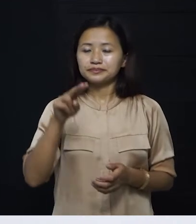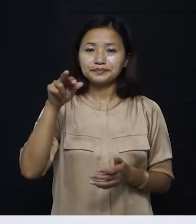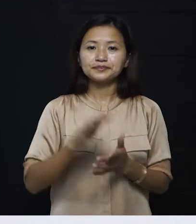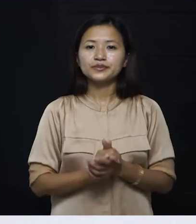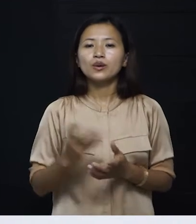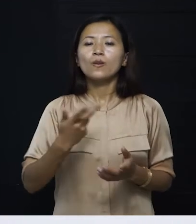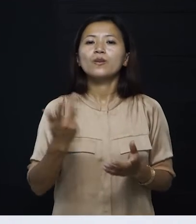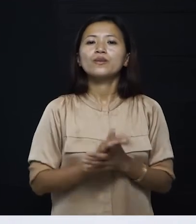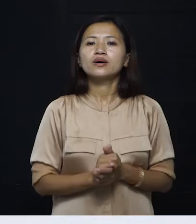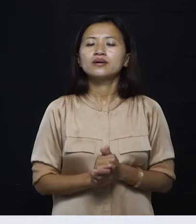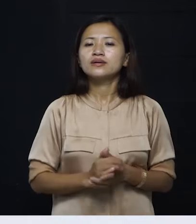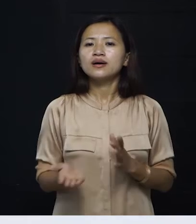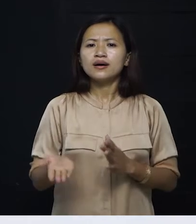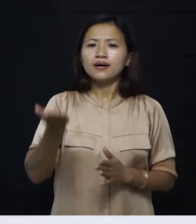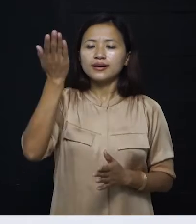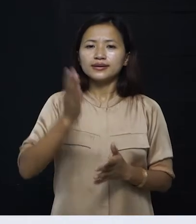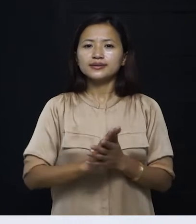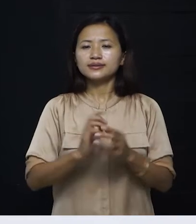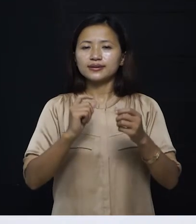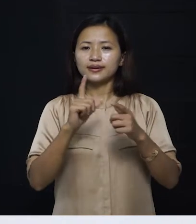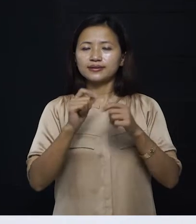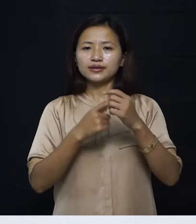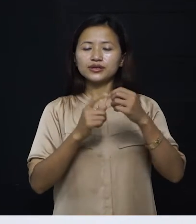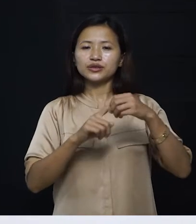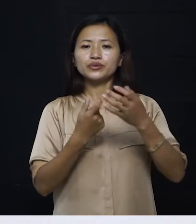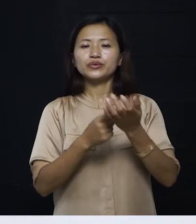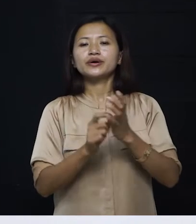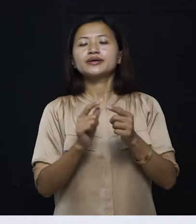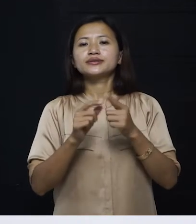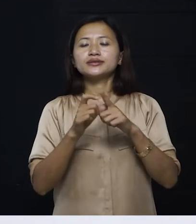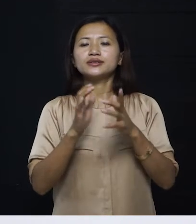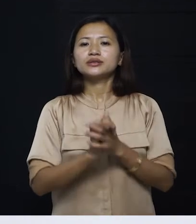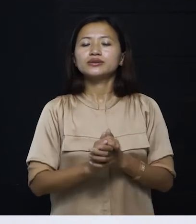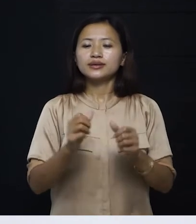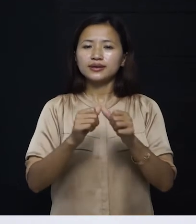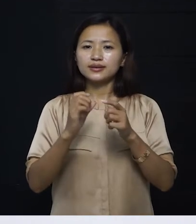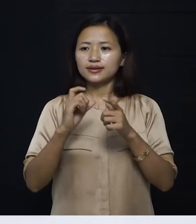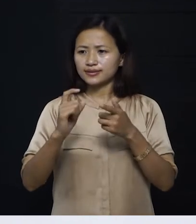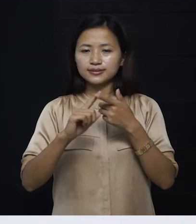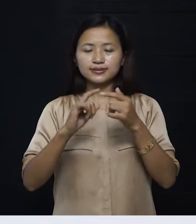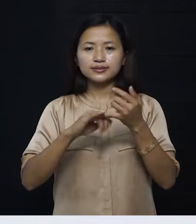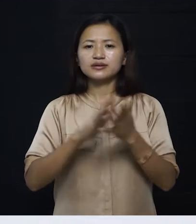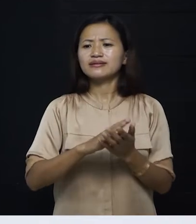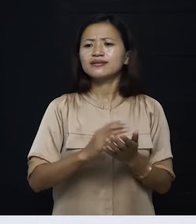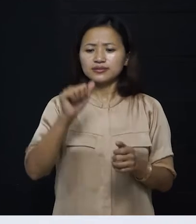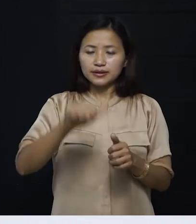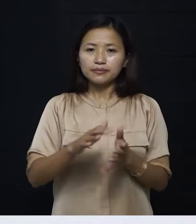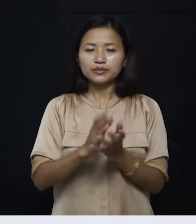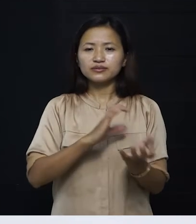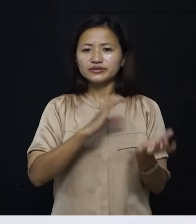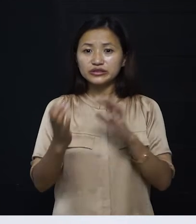means where a highly liquid asset, okay, a highly liquid asset can be converted